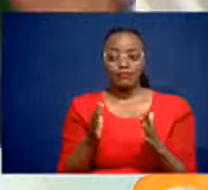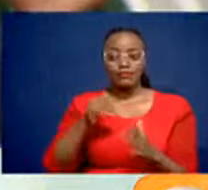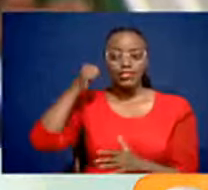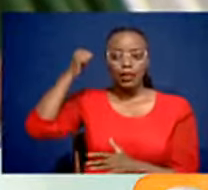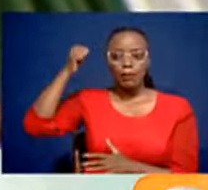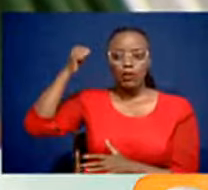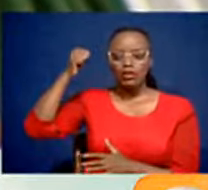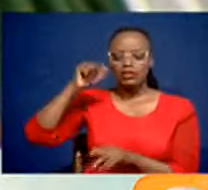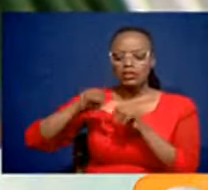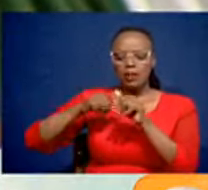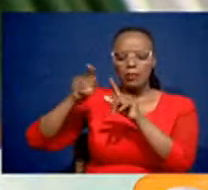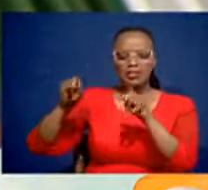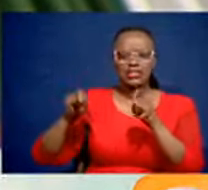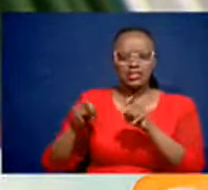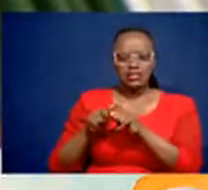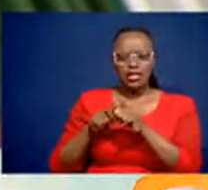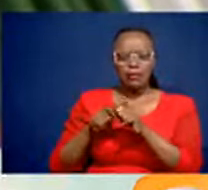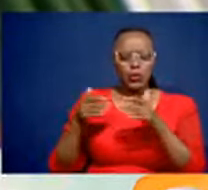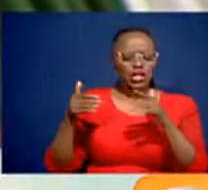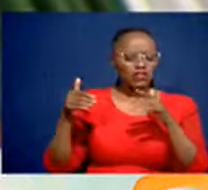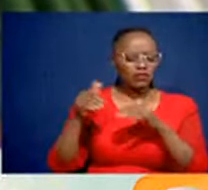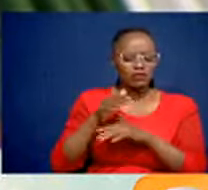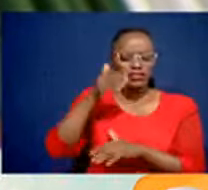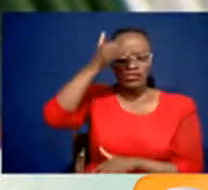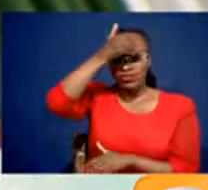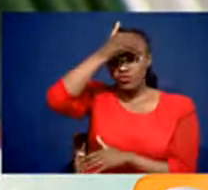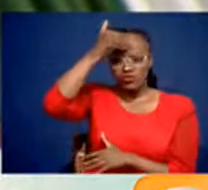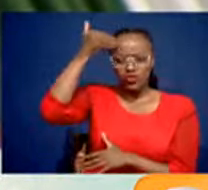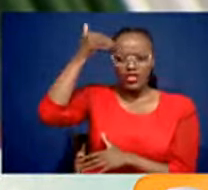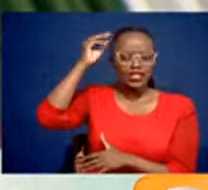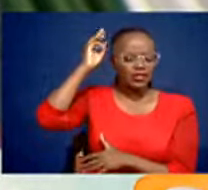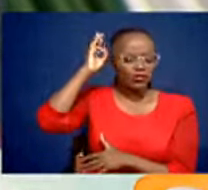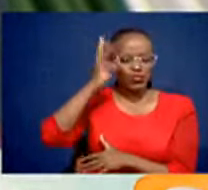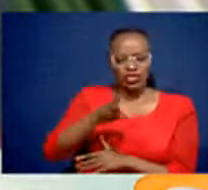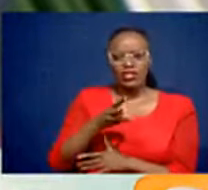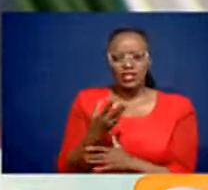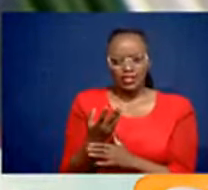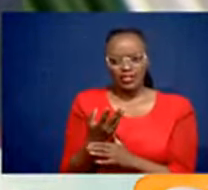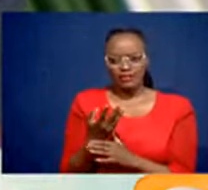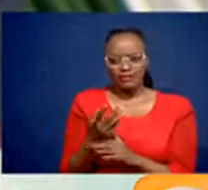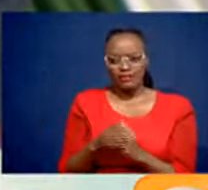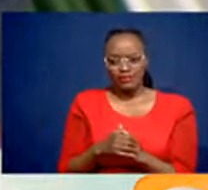Siasa ya ukabila tutazika katika kaburi la sahau.